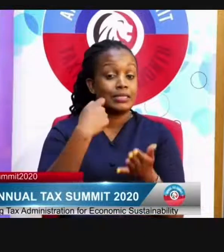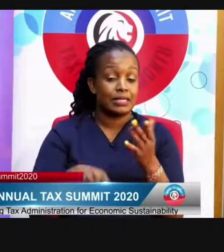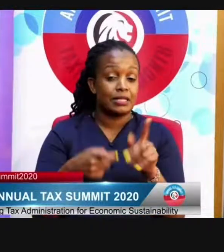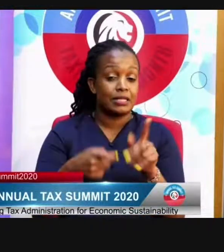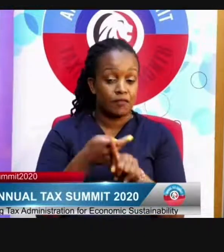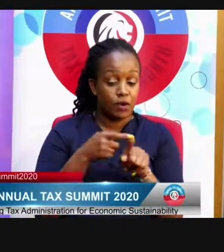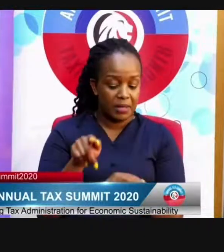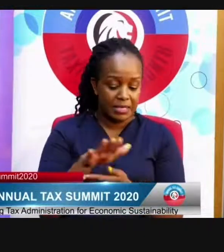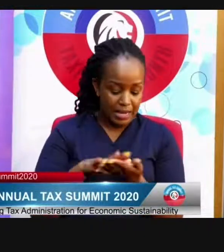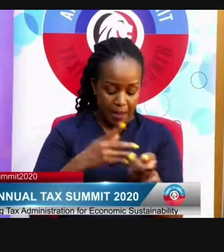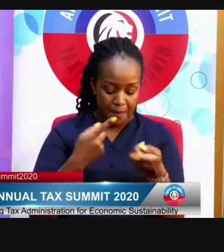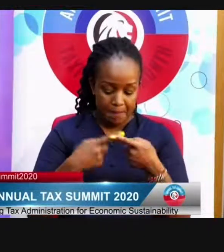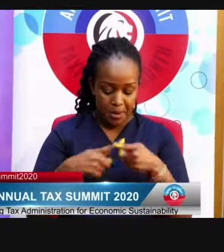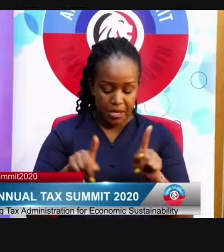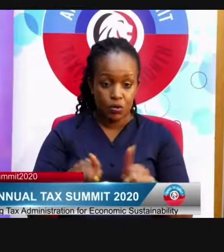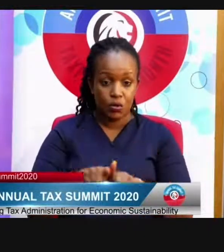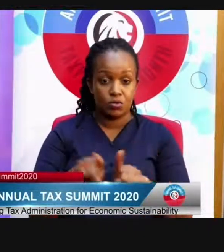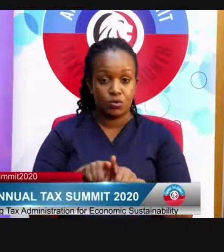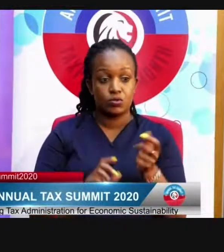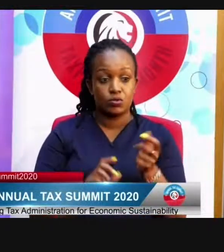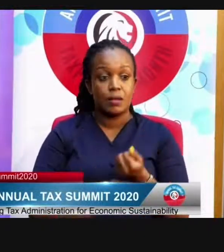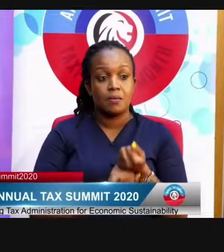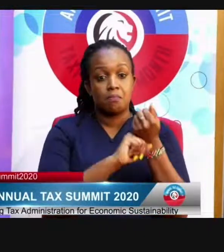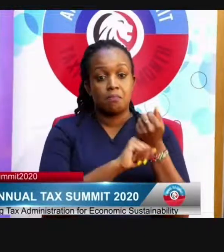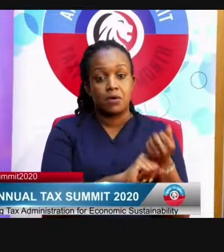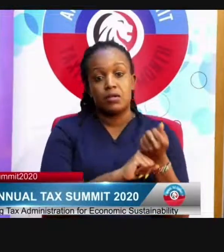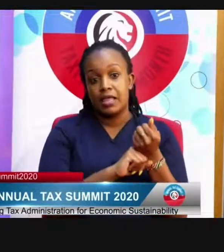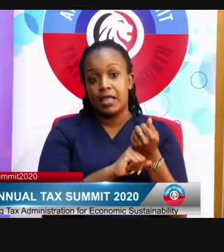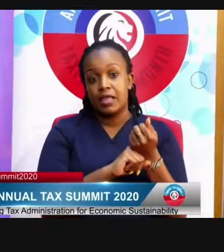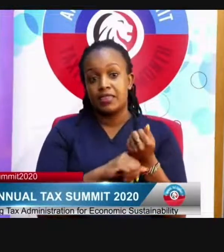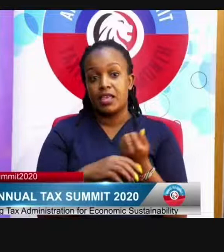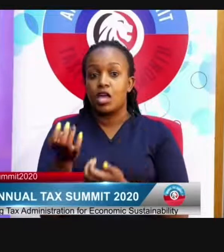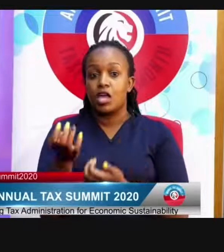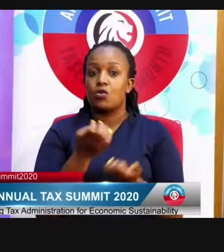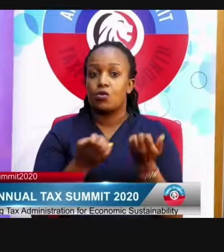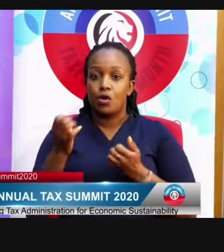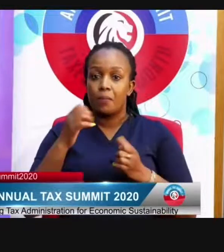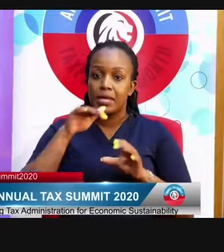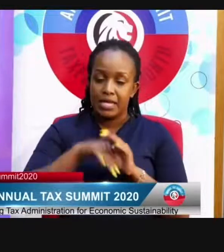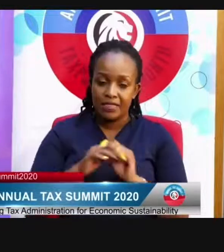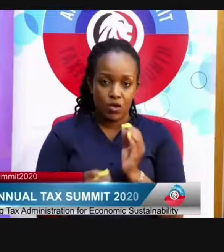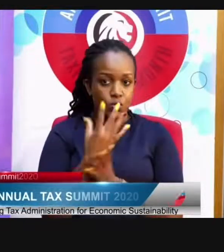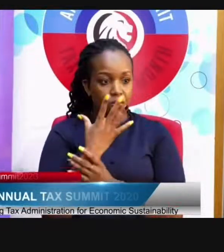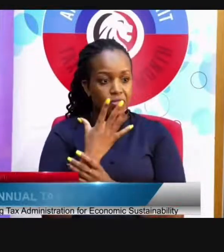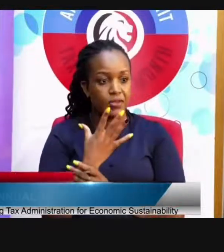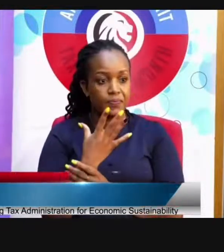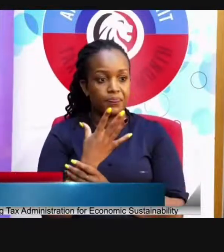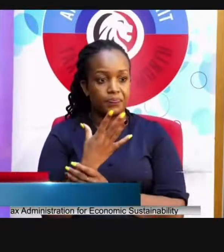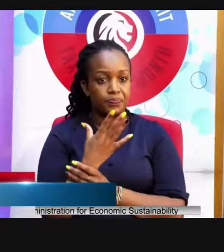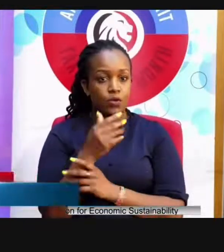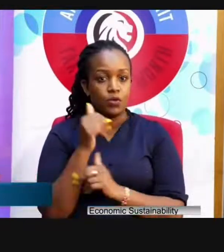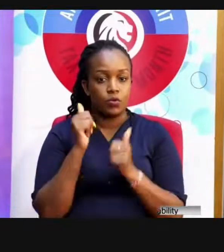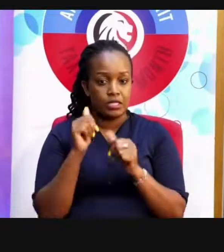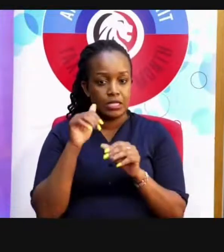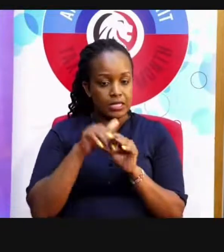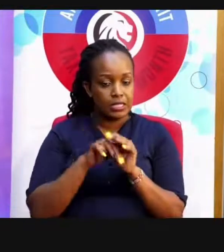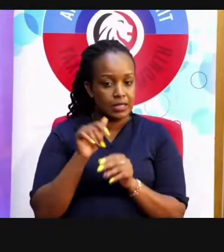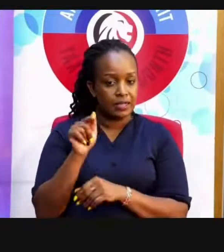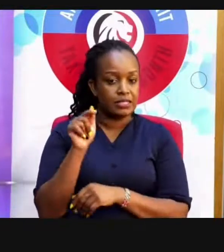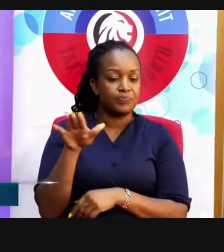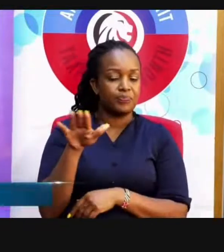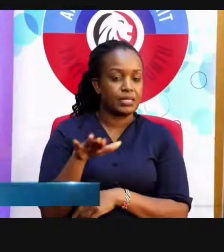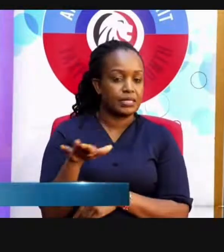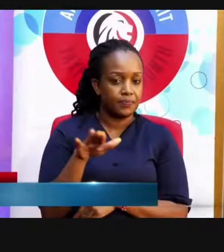that economy in terms of the growth that is happening in that space. We are looking at